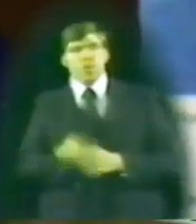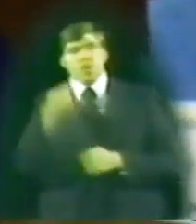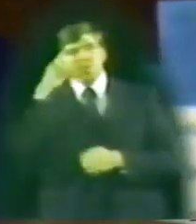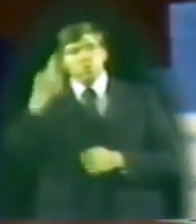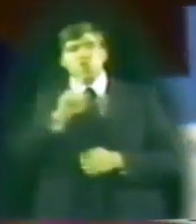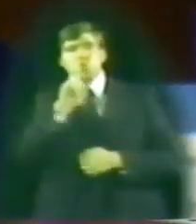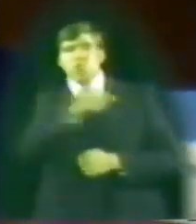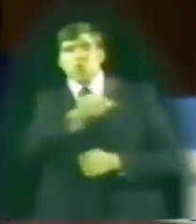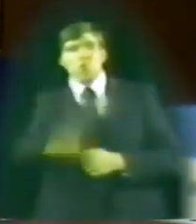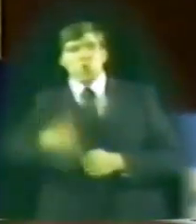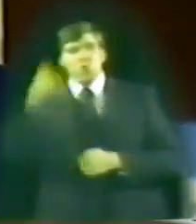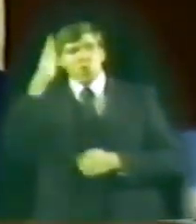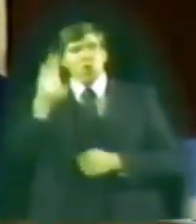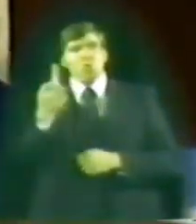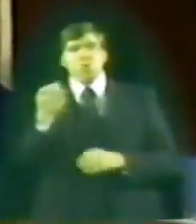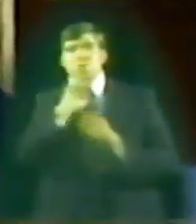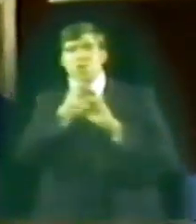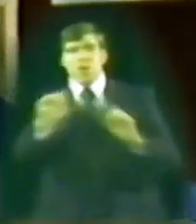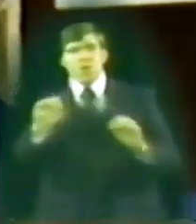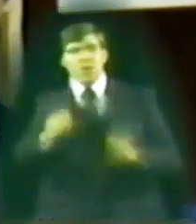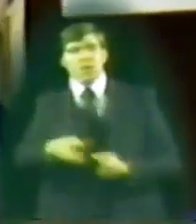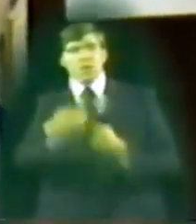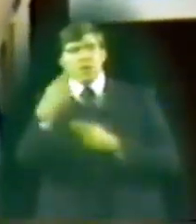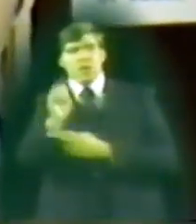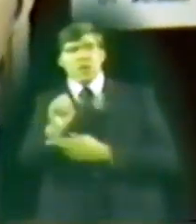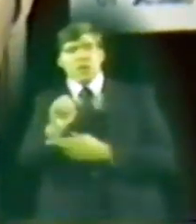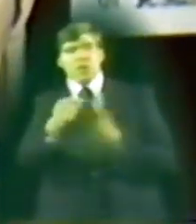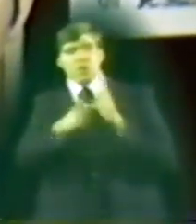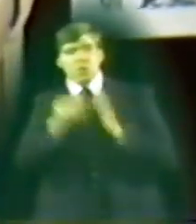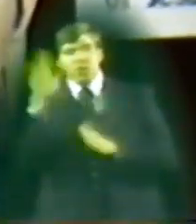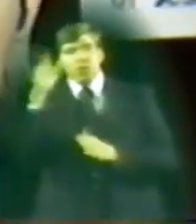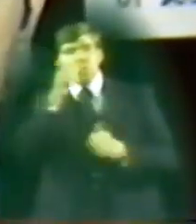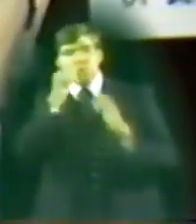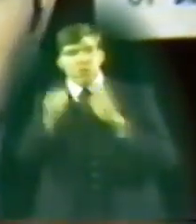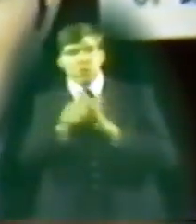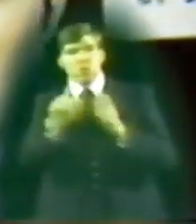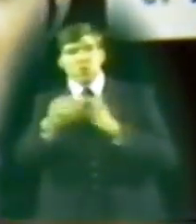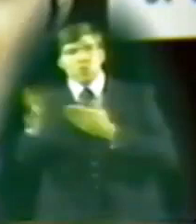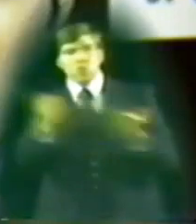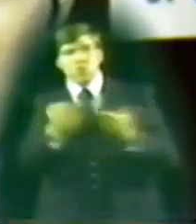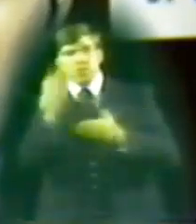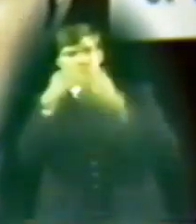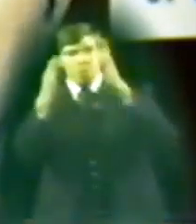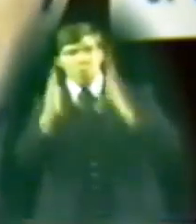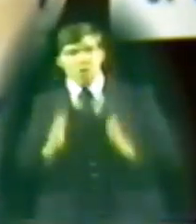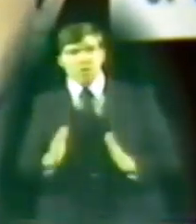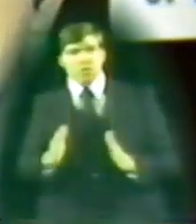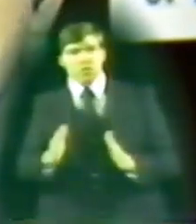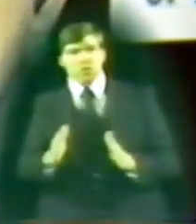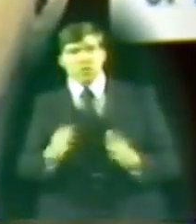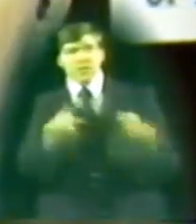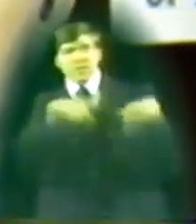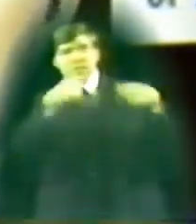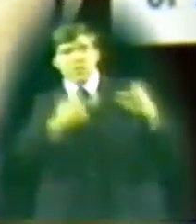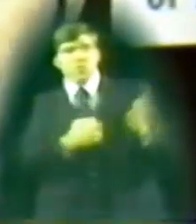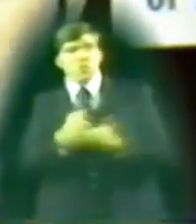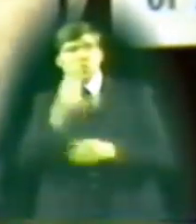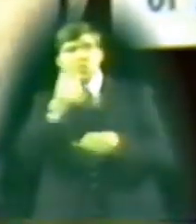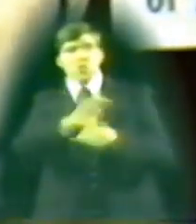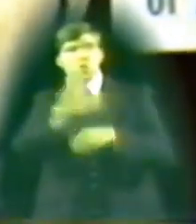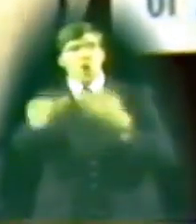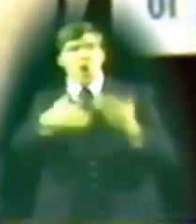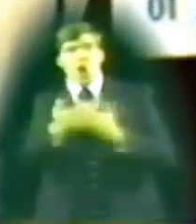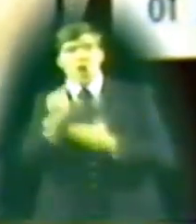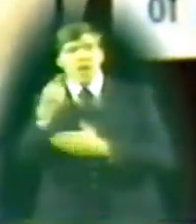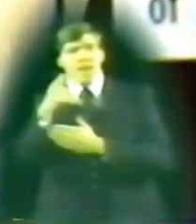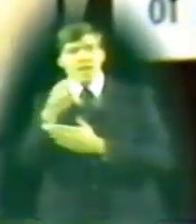"For surely the Lord God will do nothing, but he revealeth his secret unto his servants the prophets." Since the true church in all ages